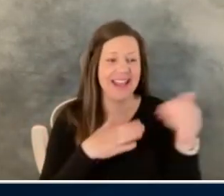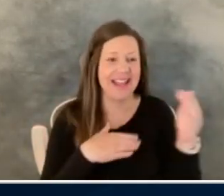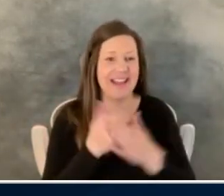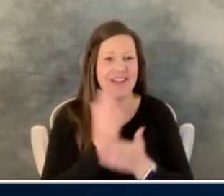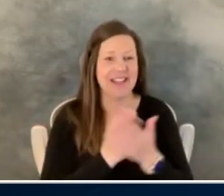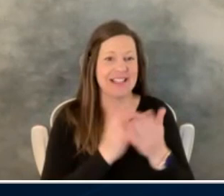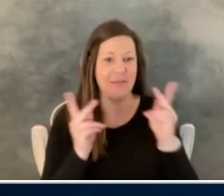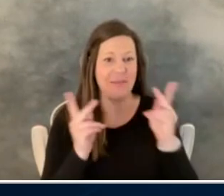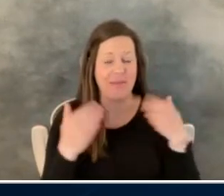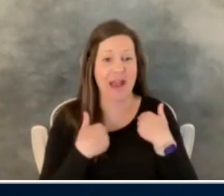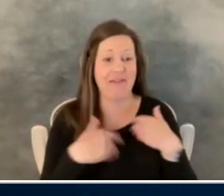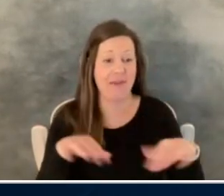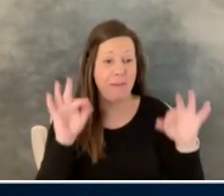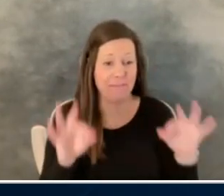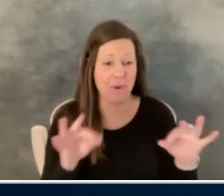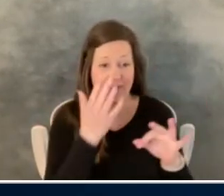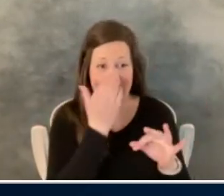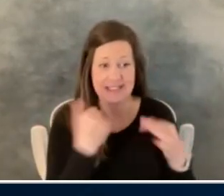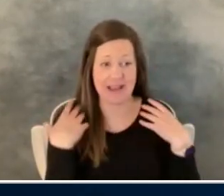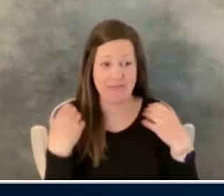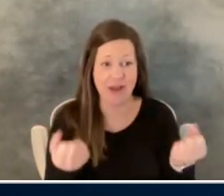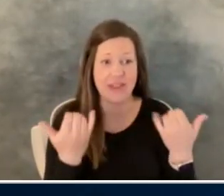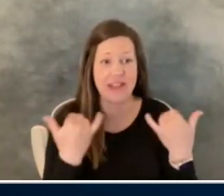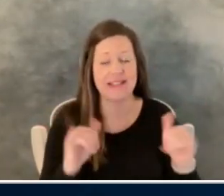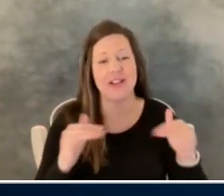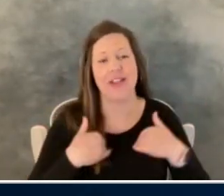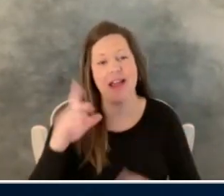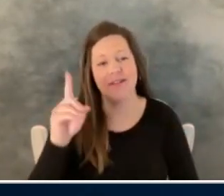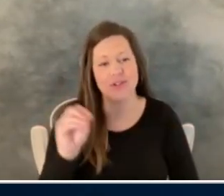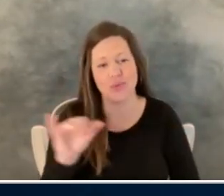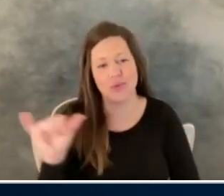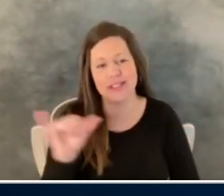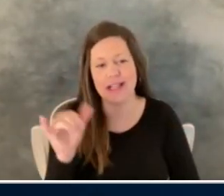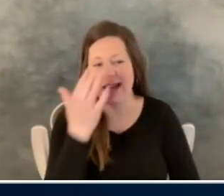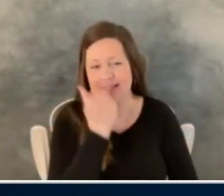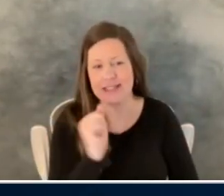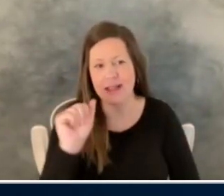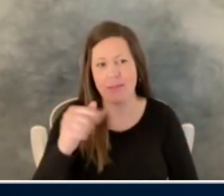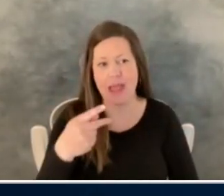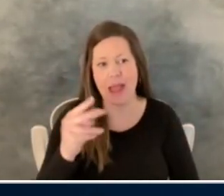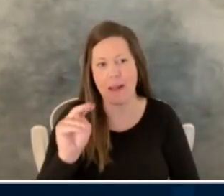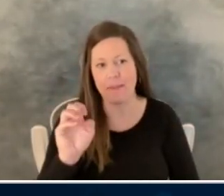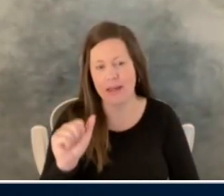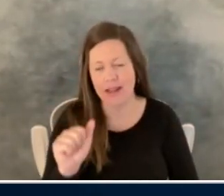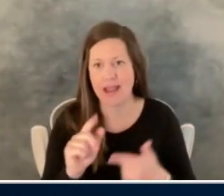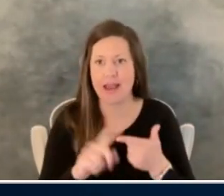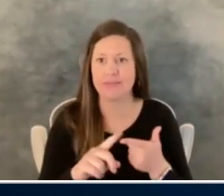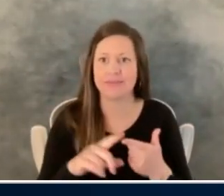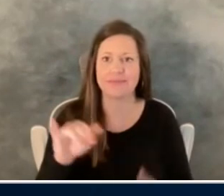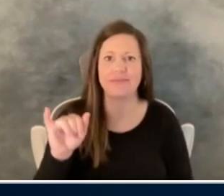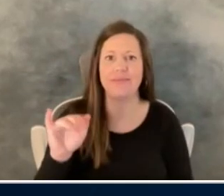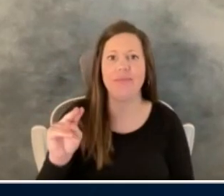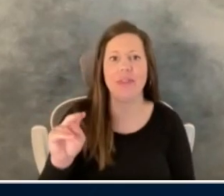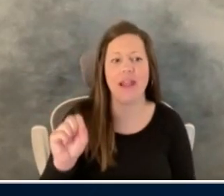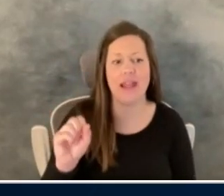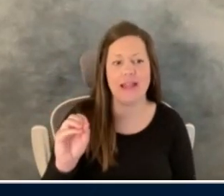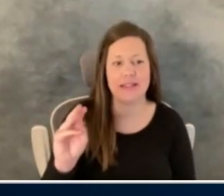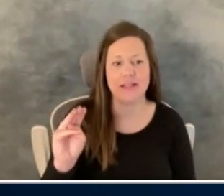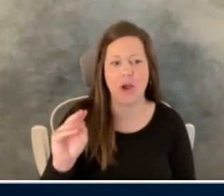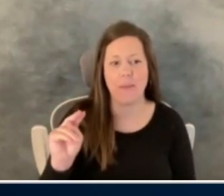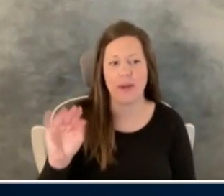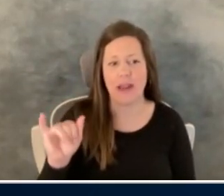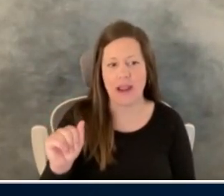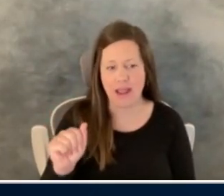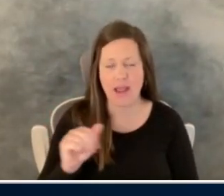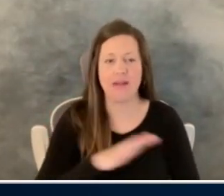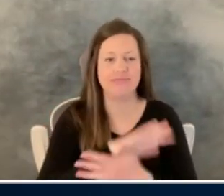sleep hygiene still have disorders like sleep apnea, insomnia, narcolepsy. If someone watching is concerned that they have